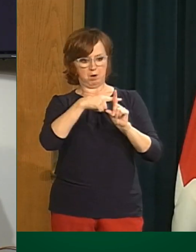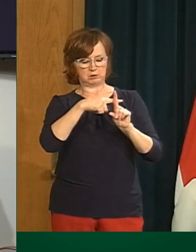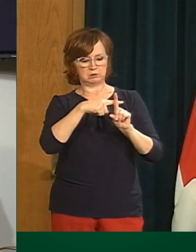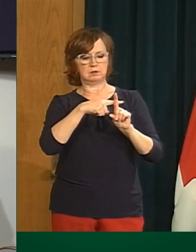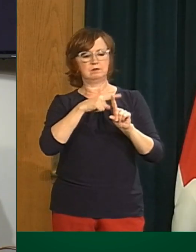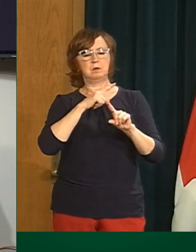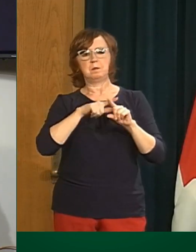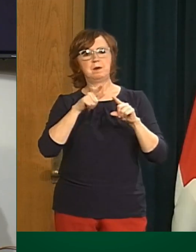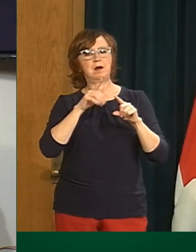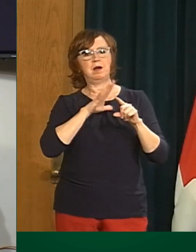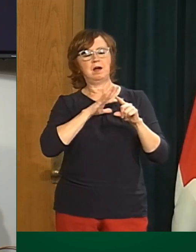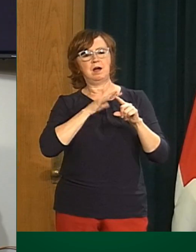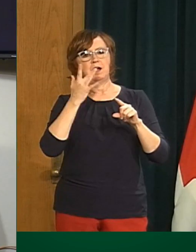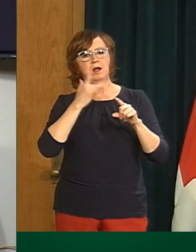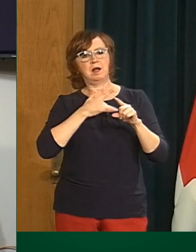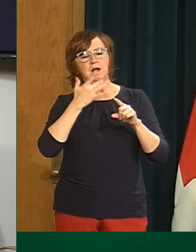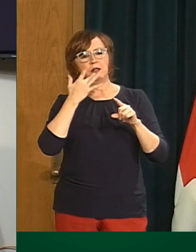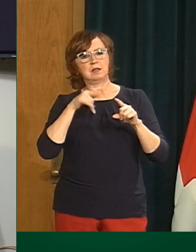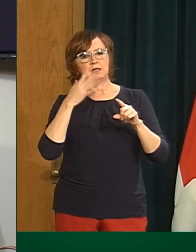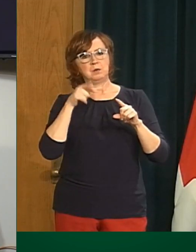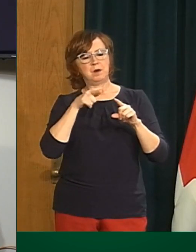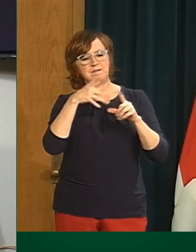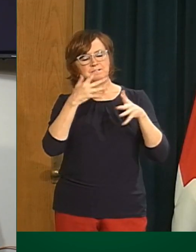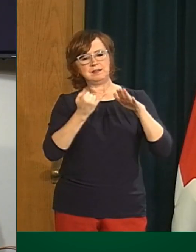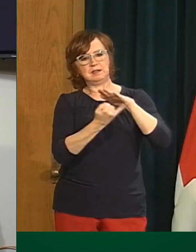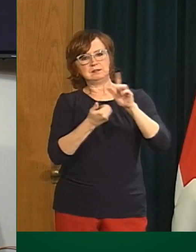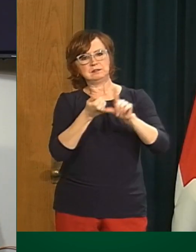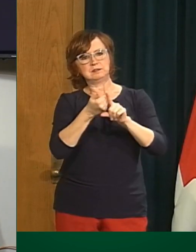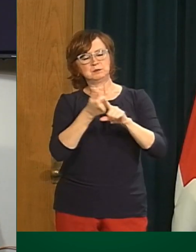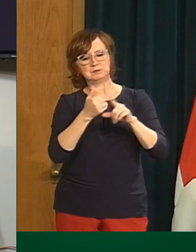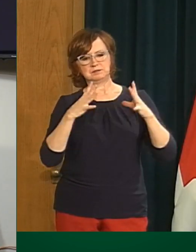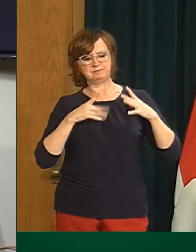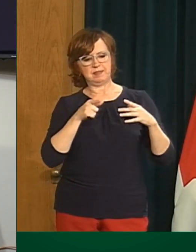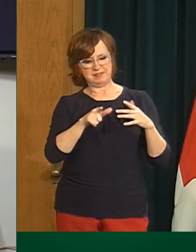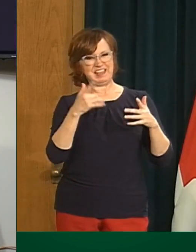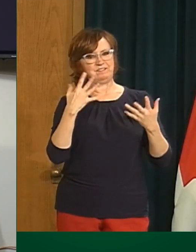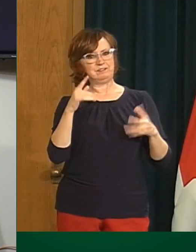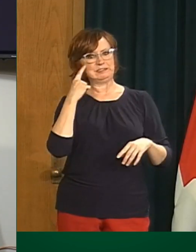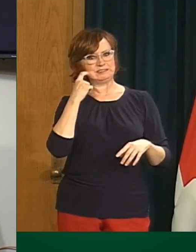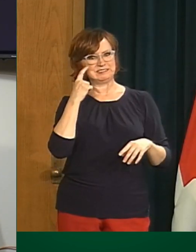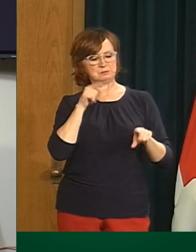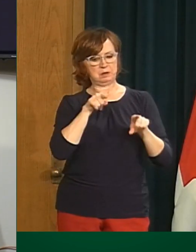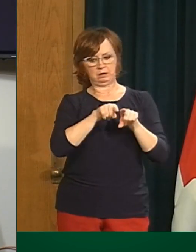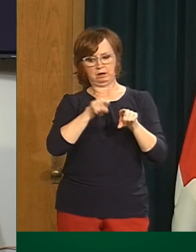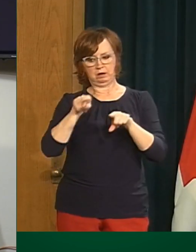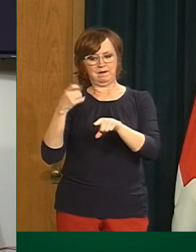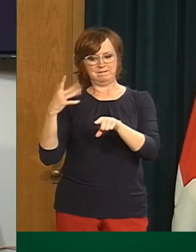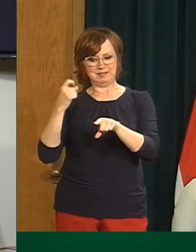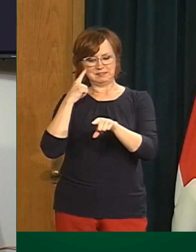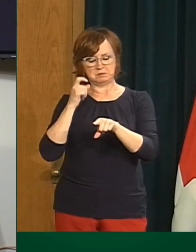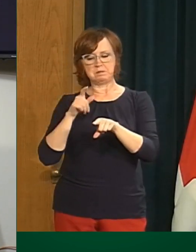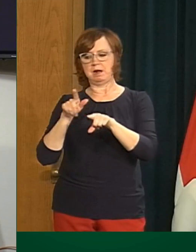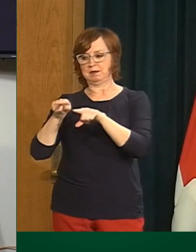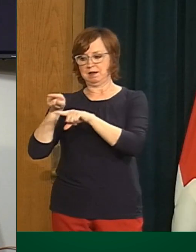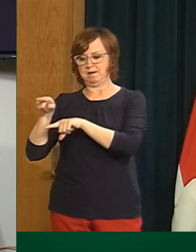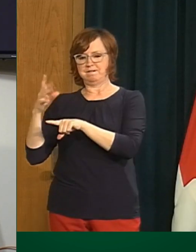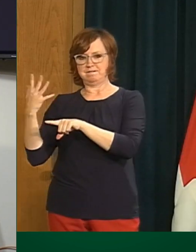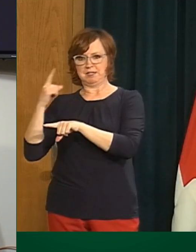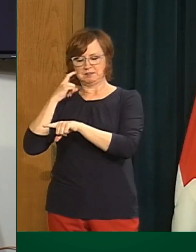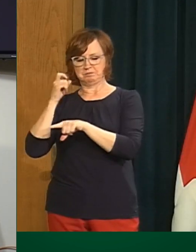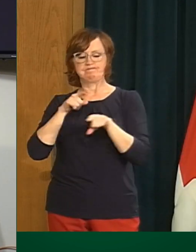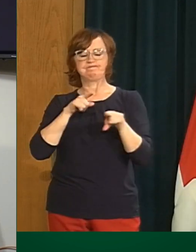taken before to contain the infection spread. And in the same time, we set up a